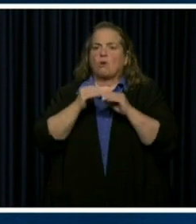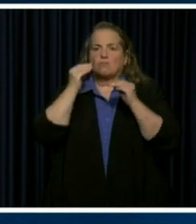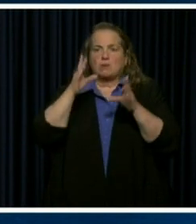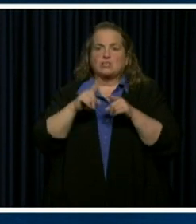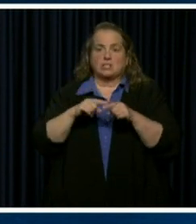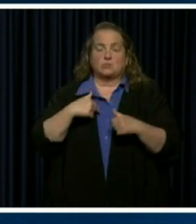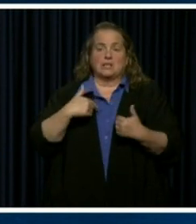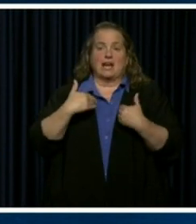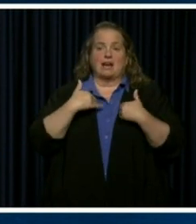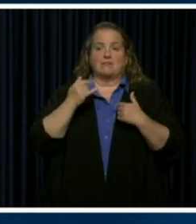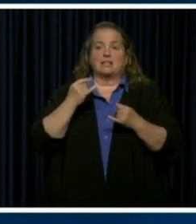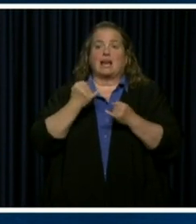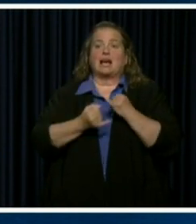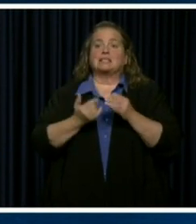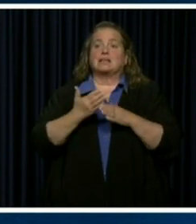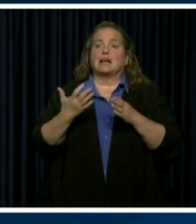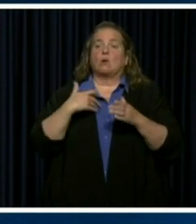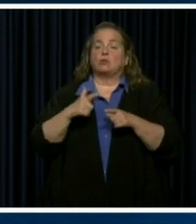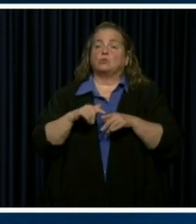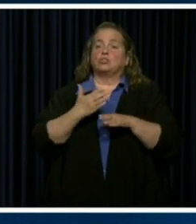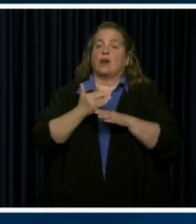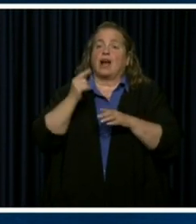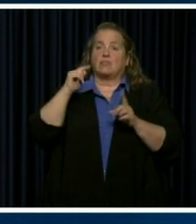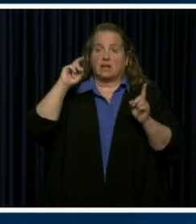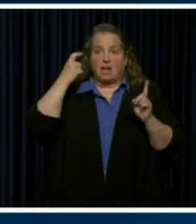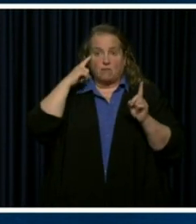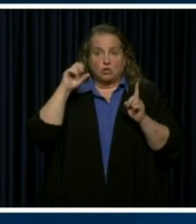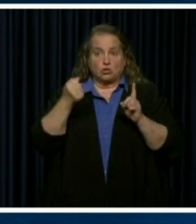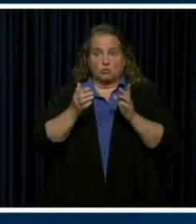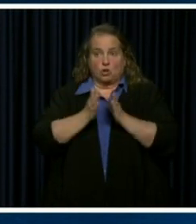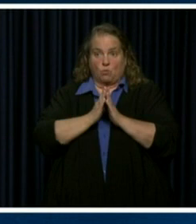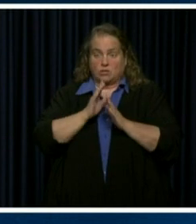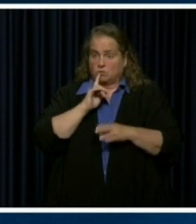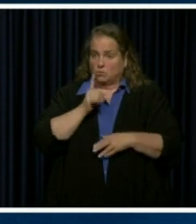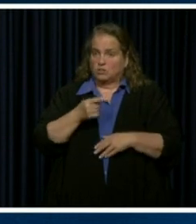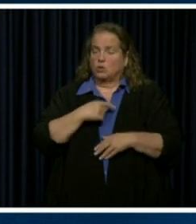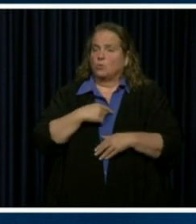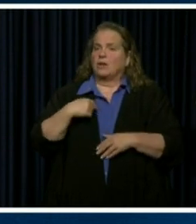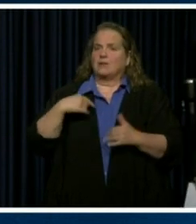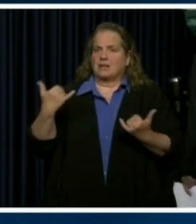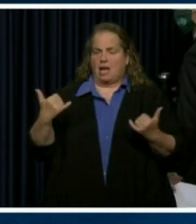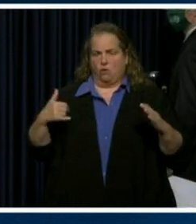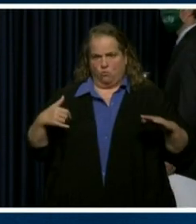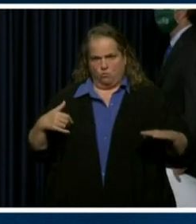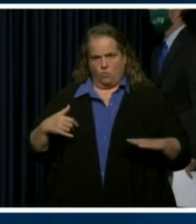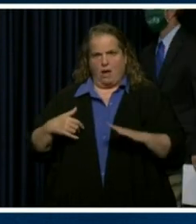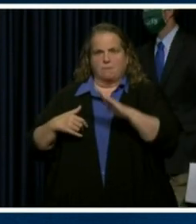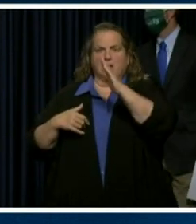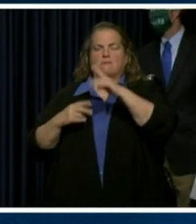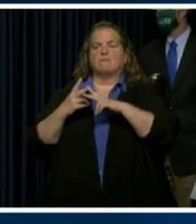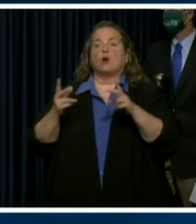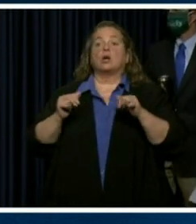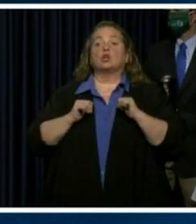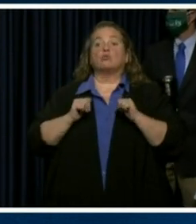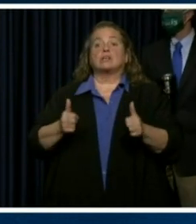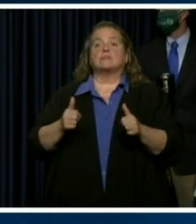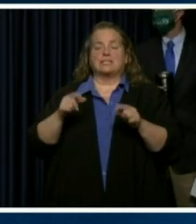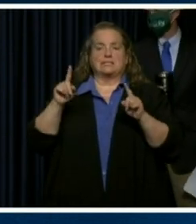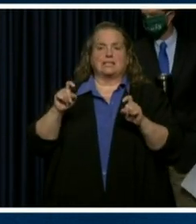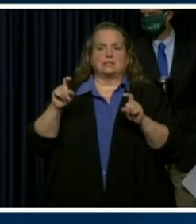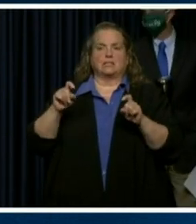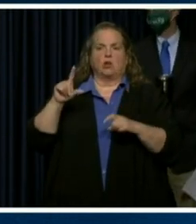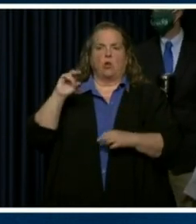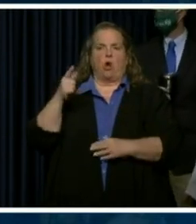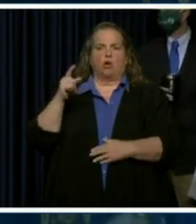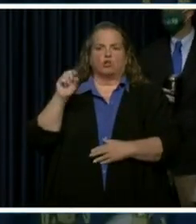have it. The last thing I wanted to share at the Governor's request was we are now ramping up very aggressively into testing long-term